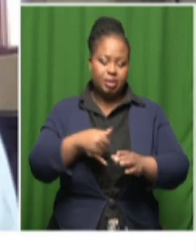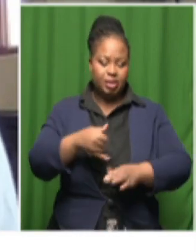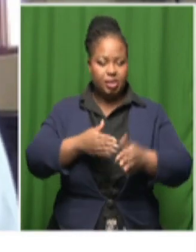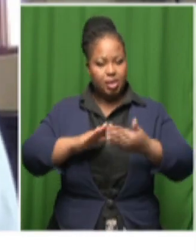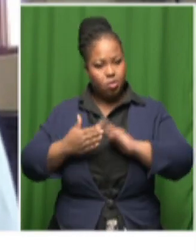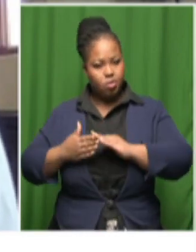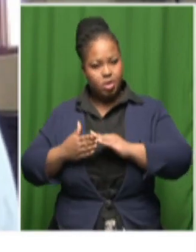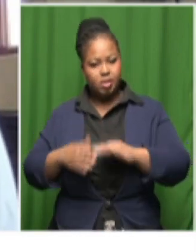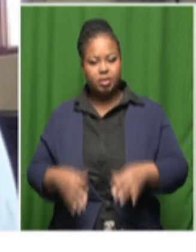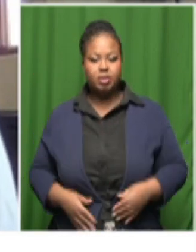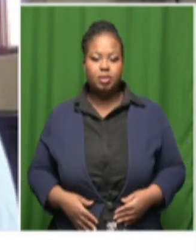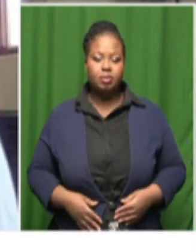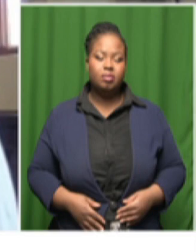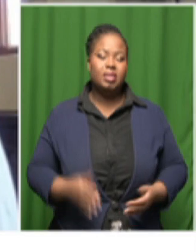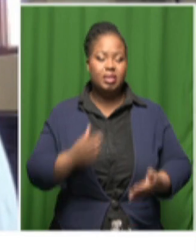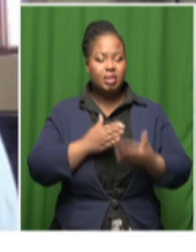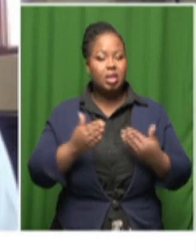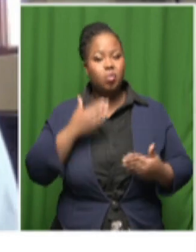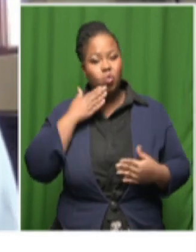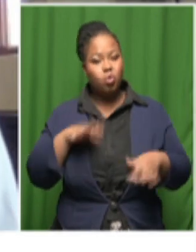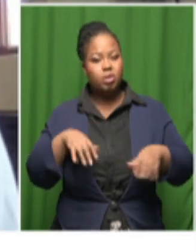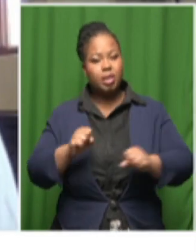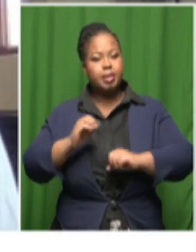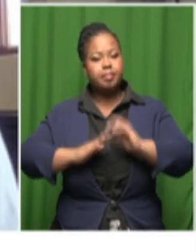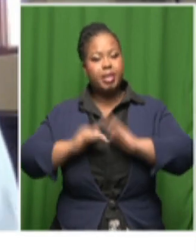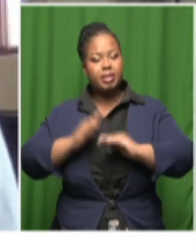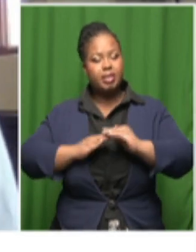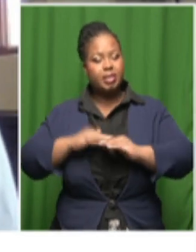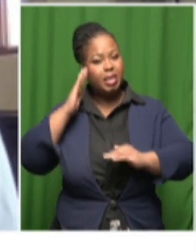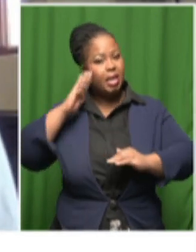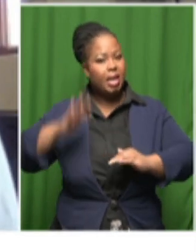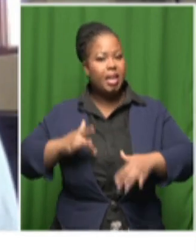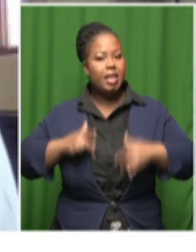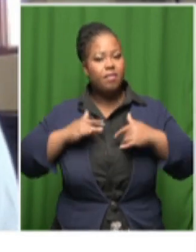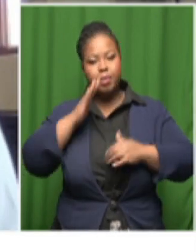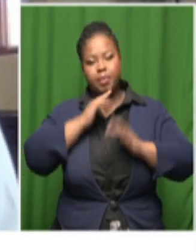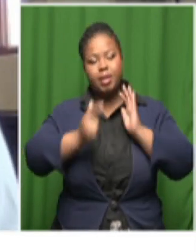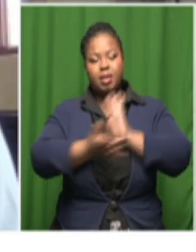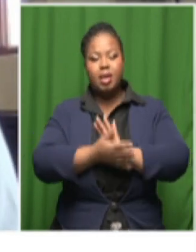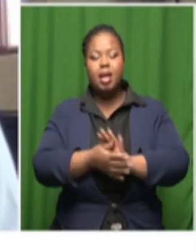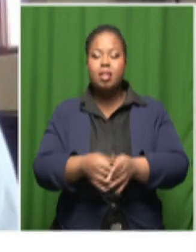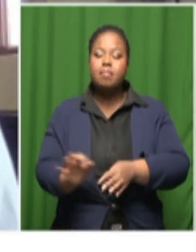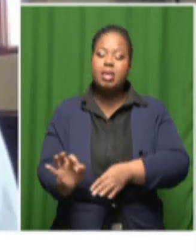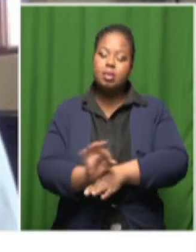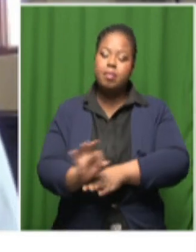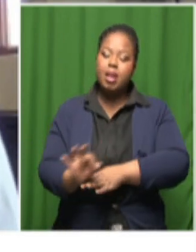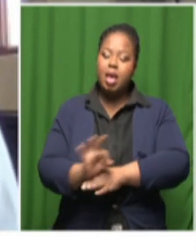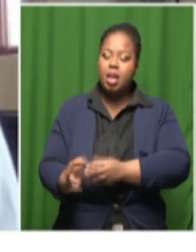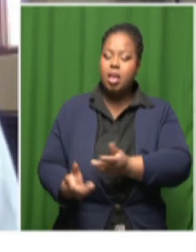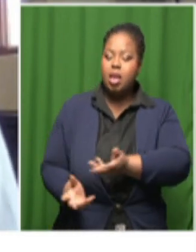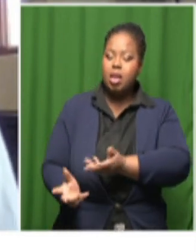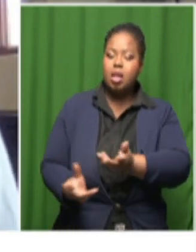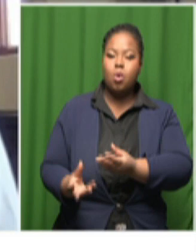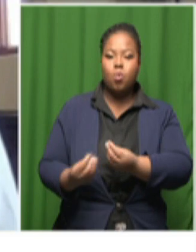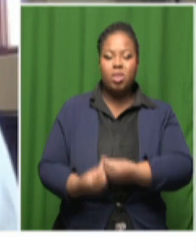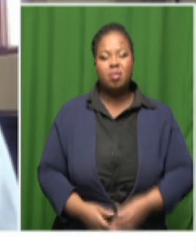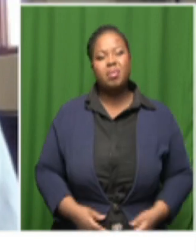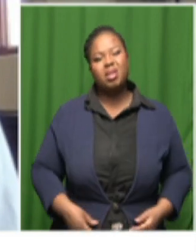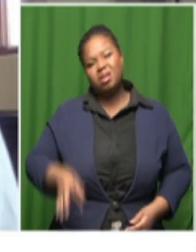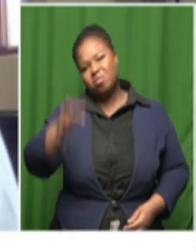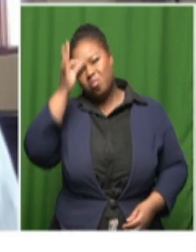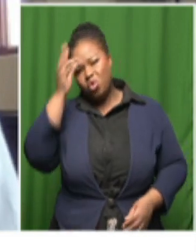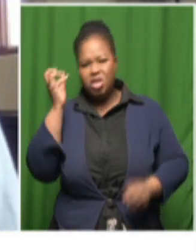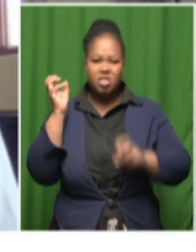residents, including unlawful occupiers, in shaping the city and planning the city, and often just targeting them through police raids